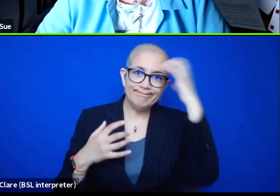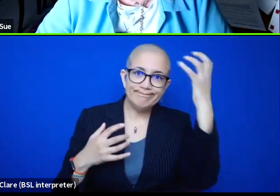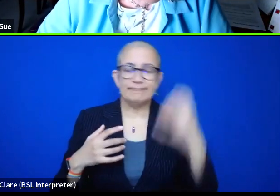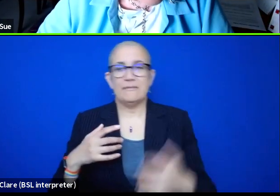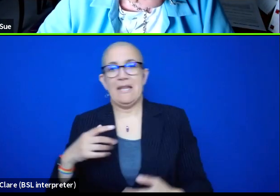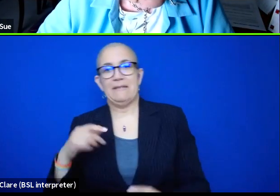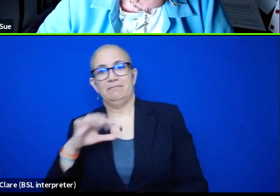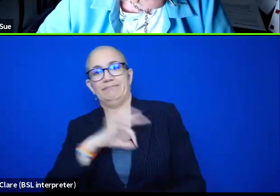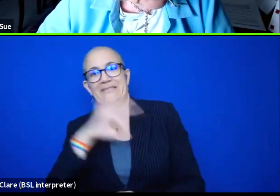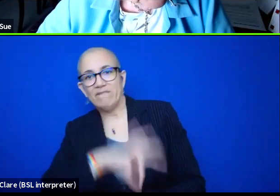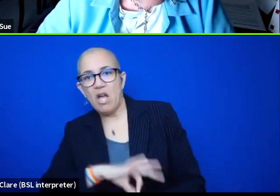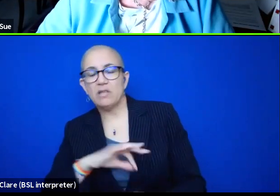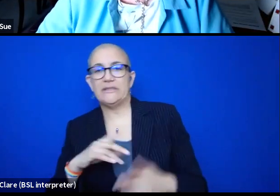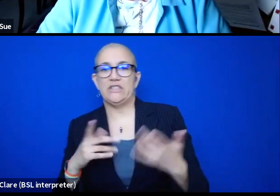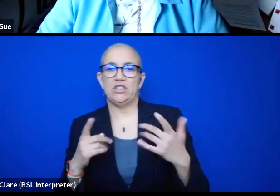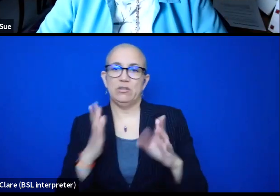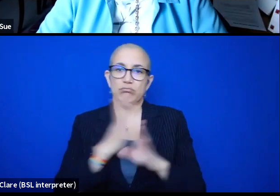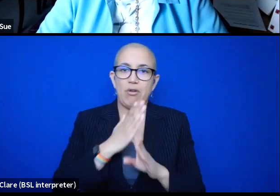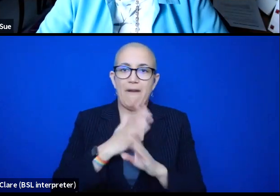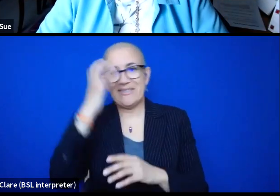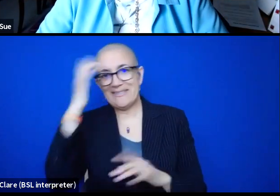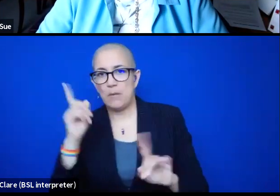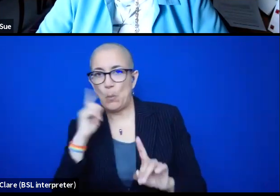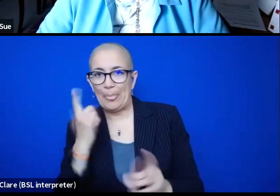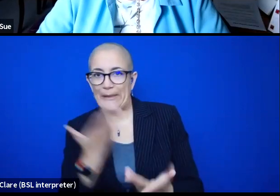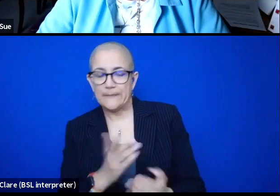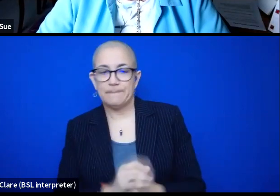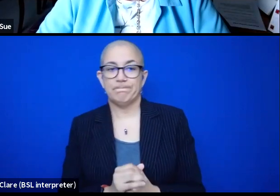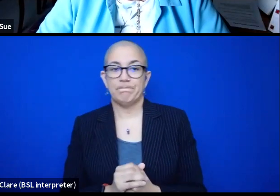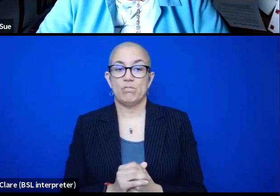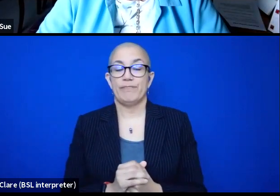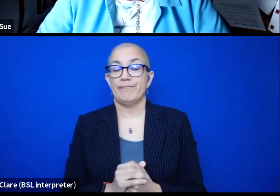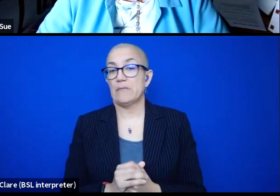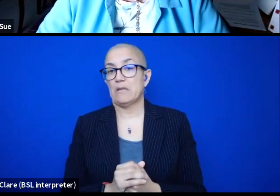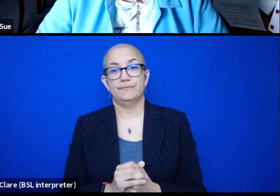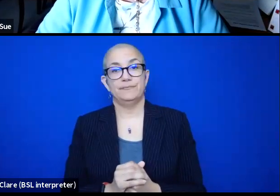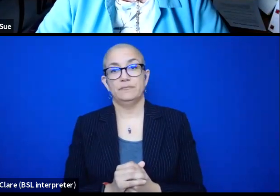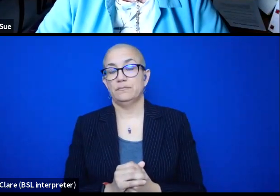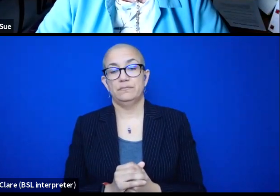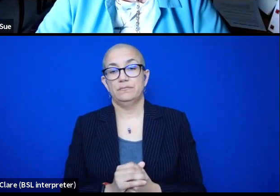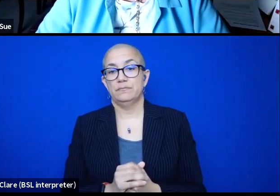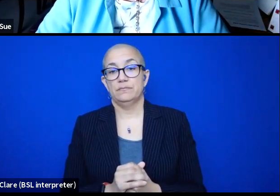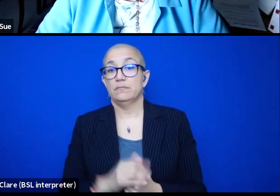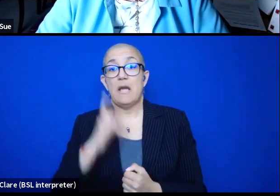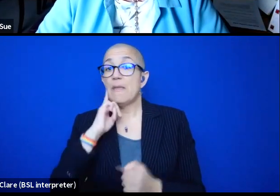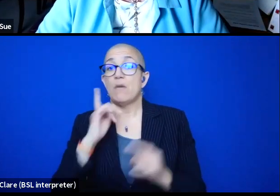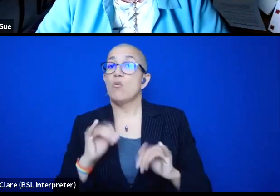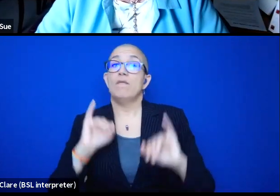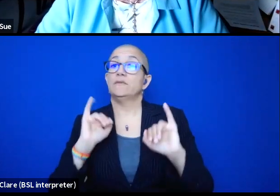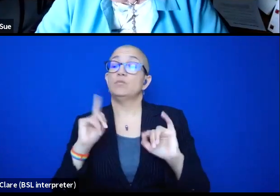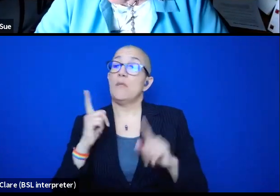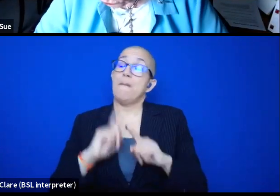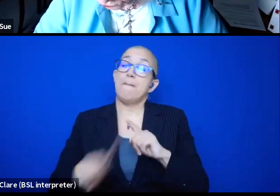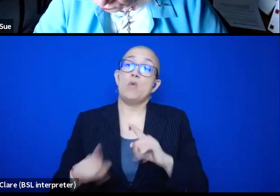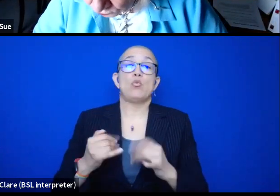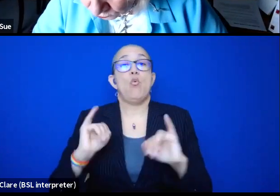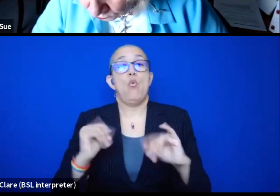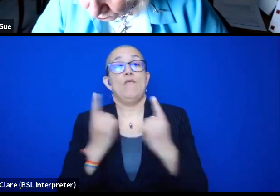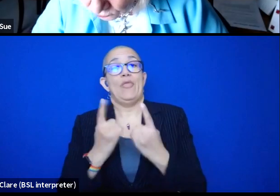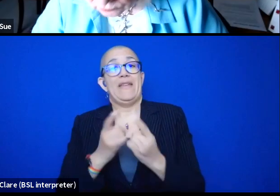sectors? Well, I just think it's one of the most awful things of the COVID crisis. I